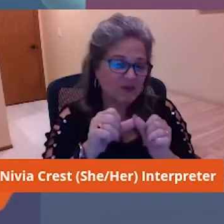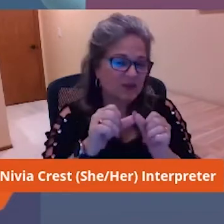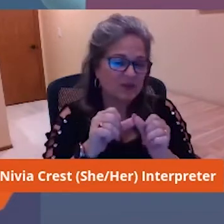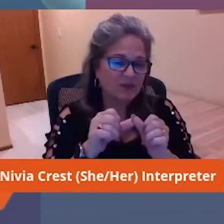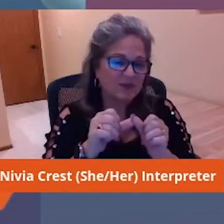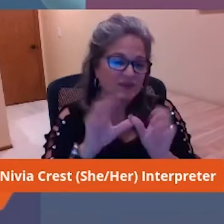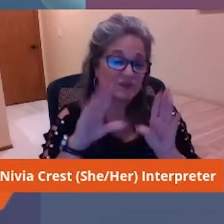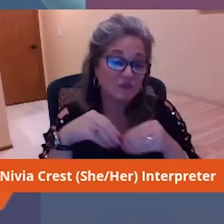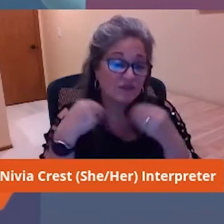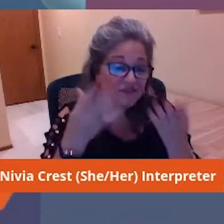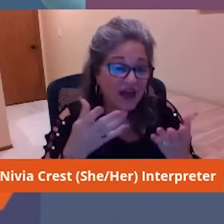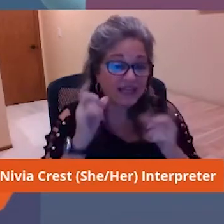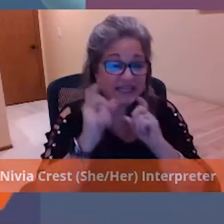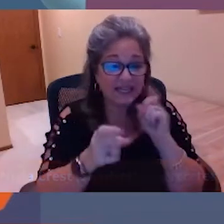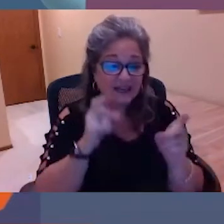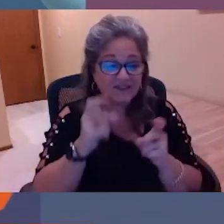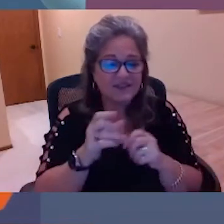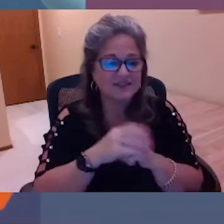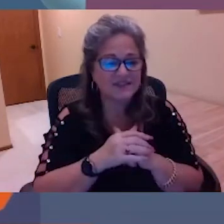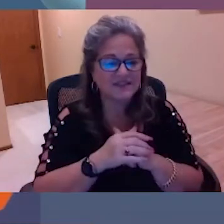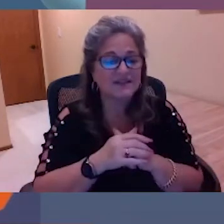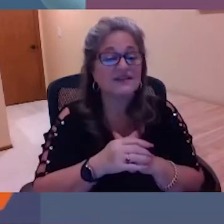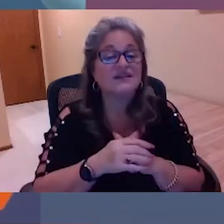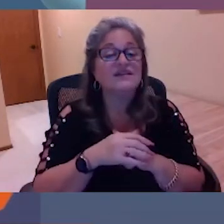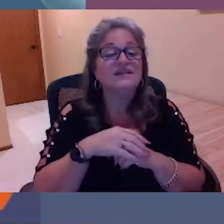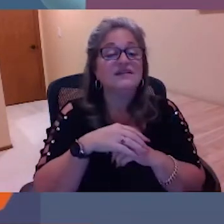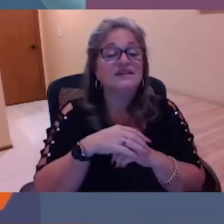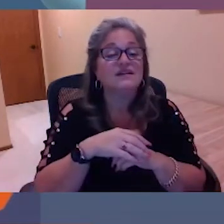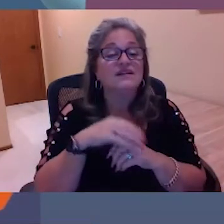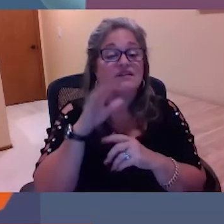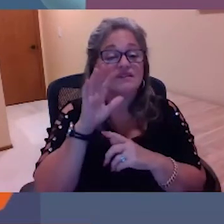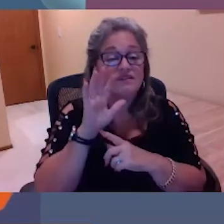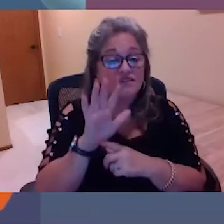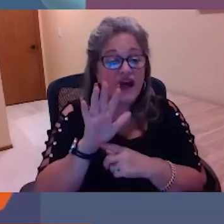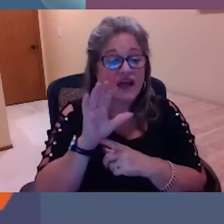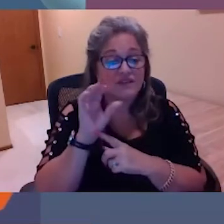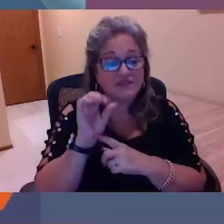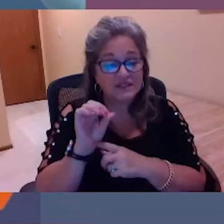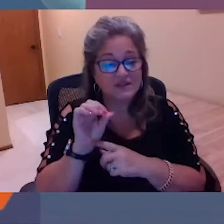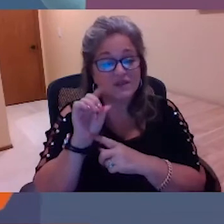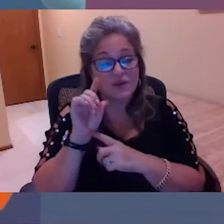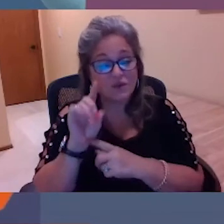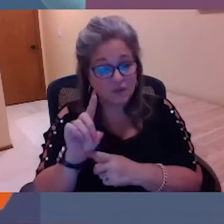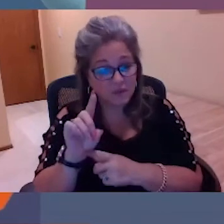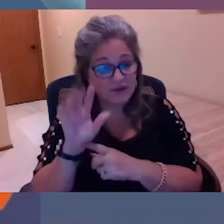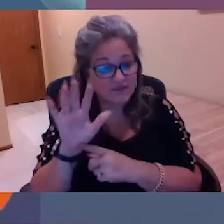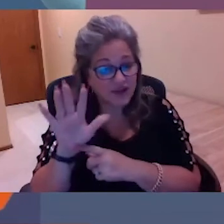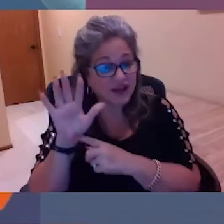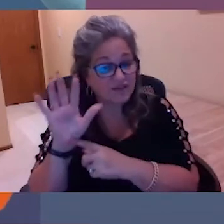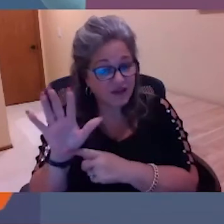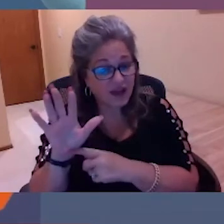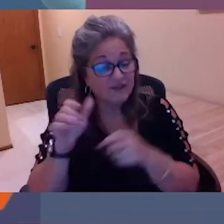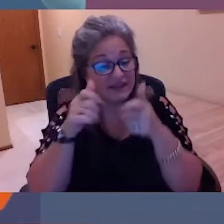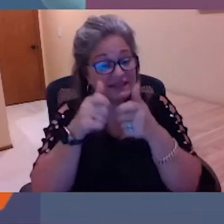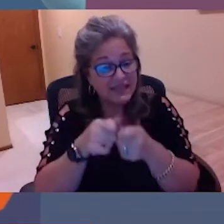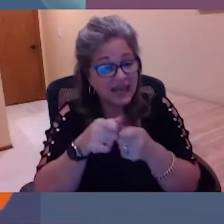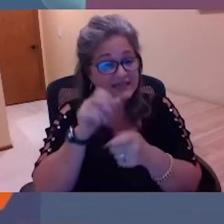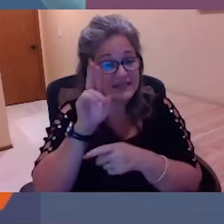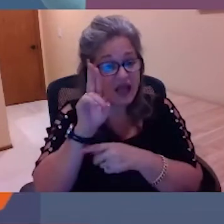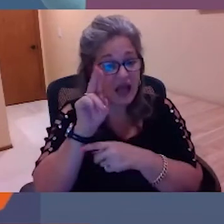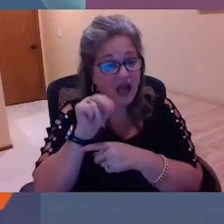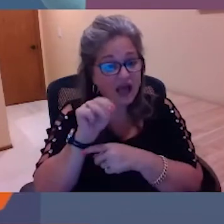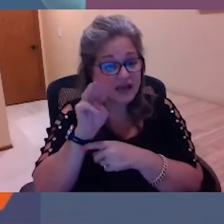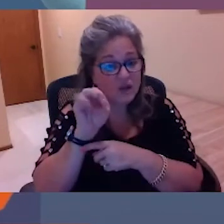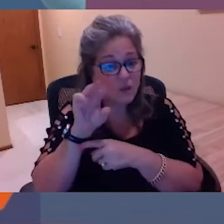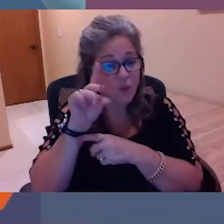those gifts to 50155. Again, text UNWIND to 50155 to make